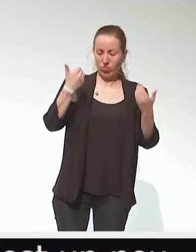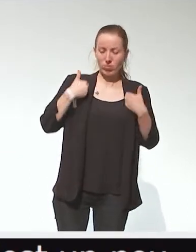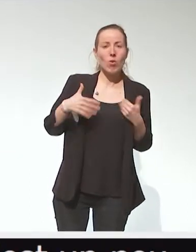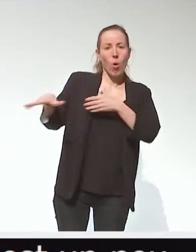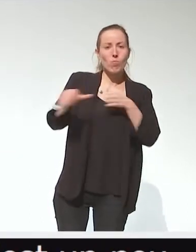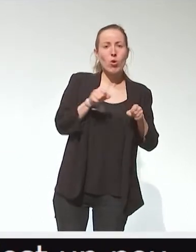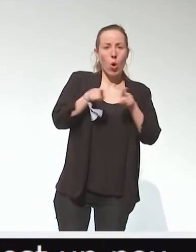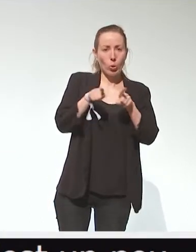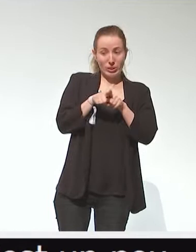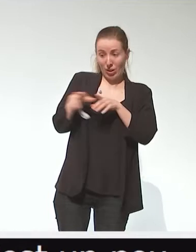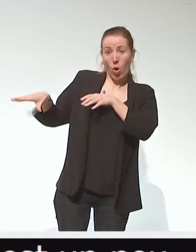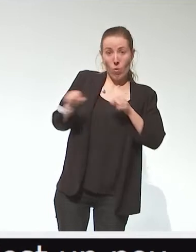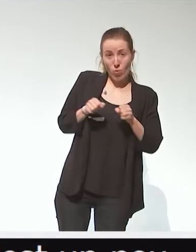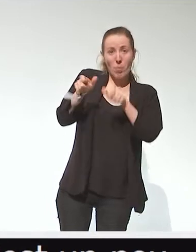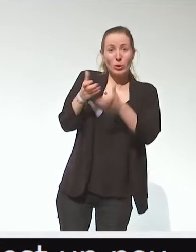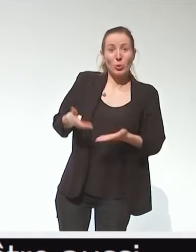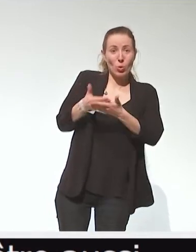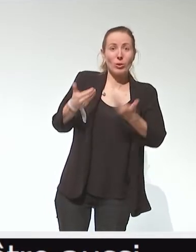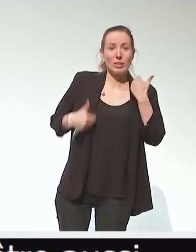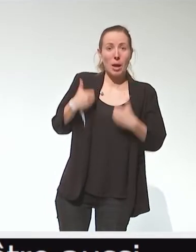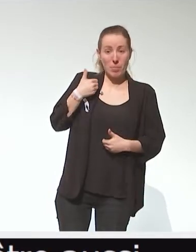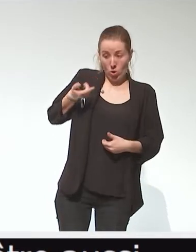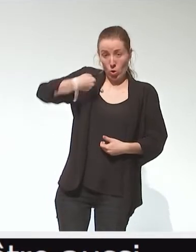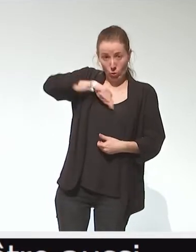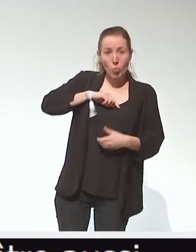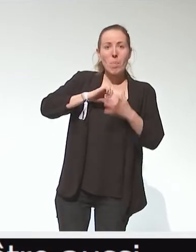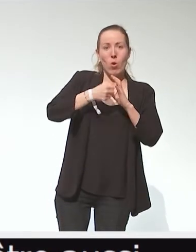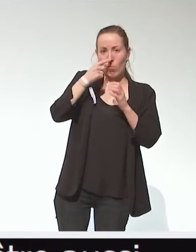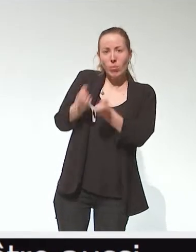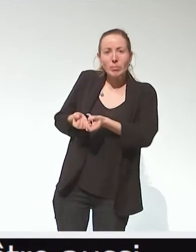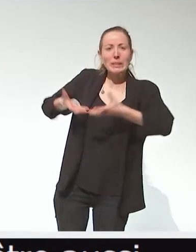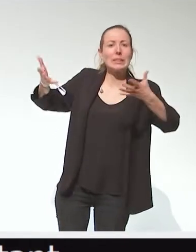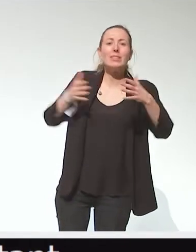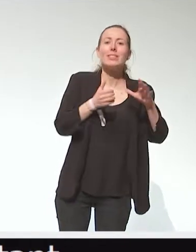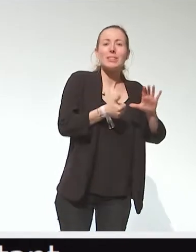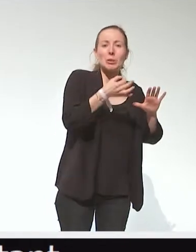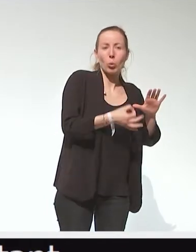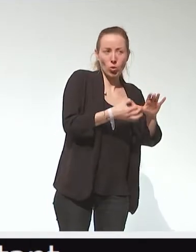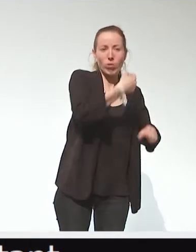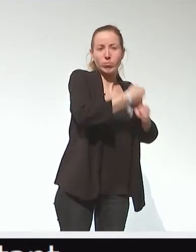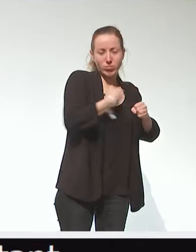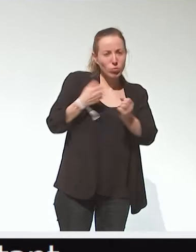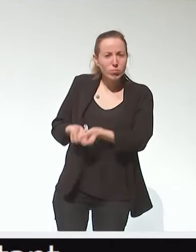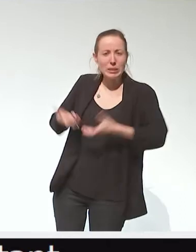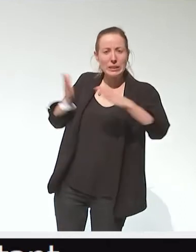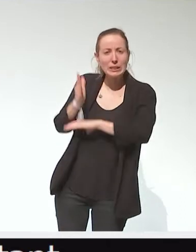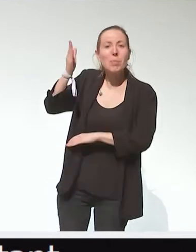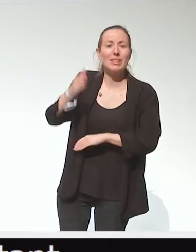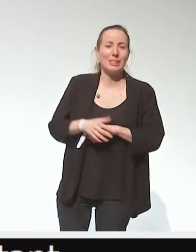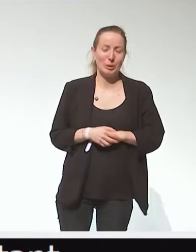be exemplary as public services and as an employer. We have a higher rate